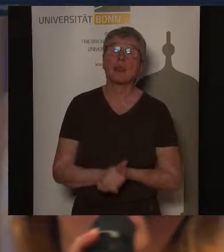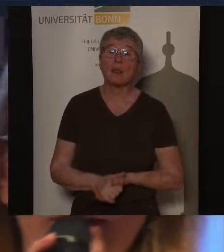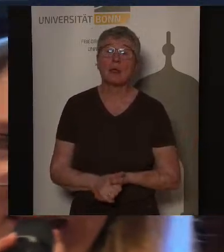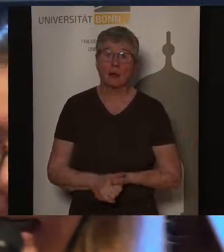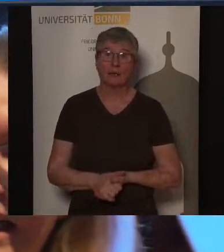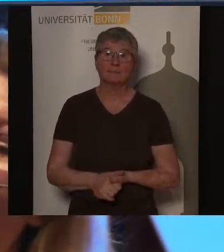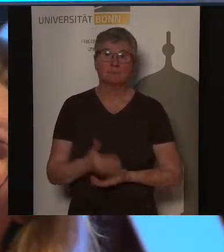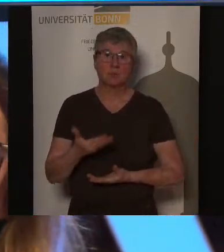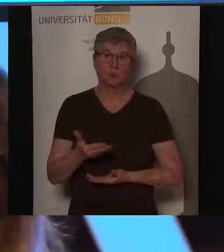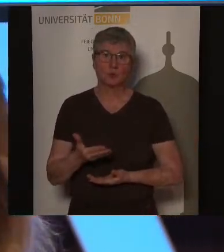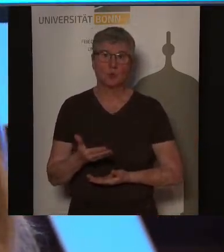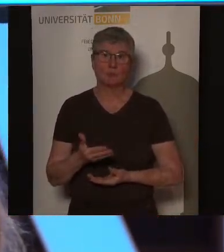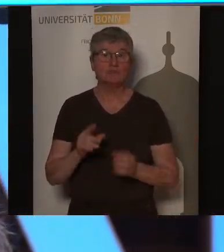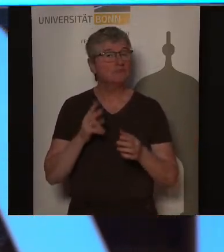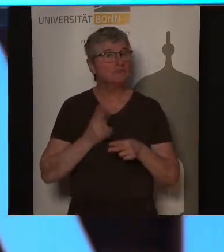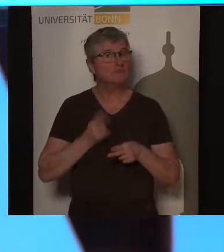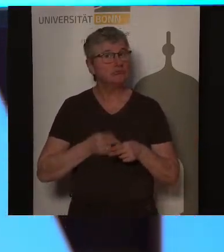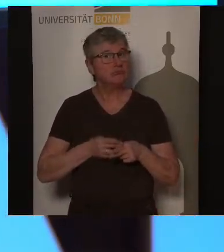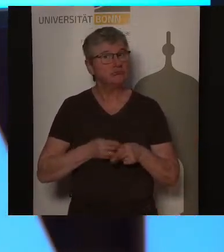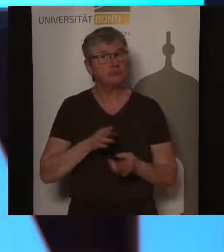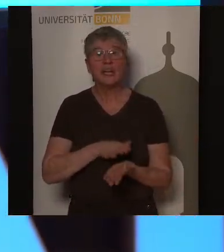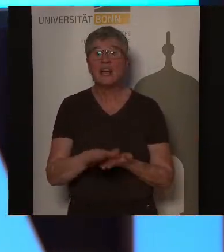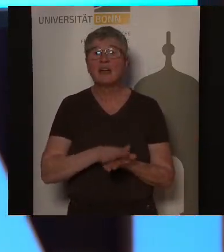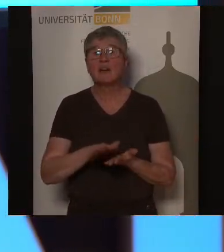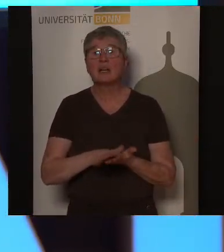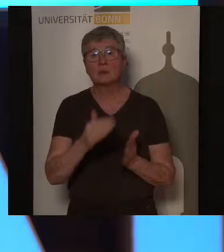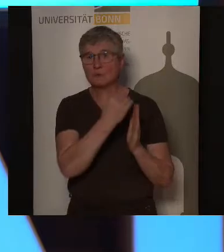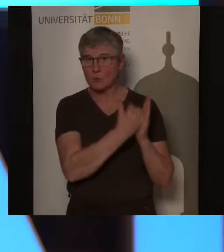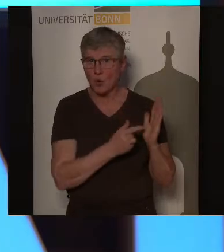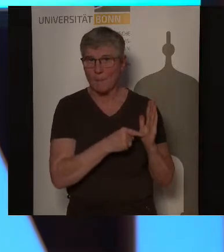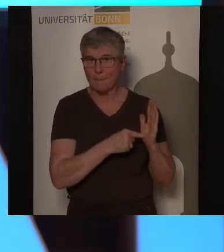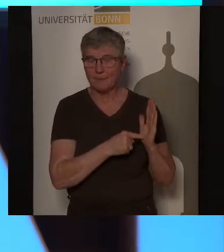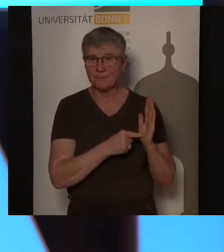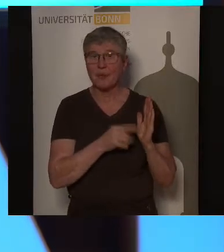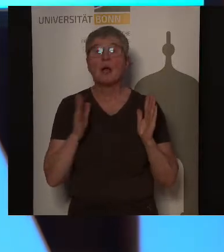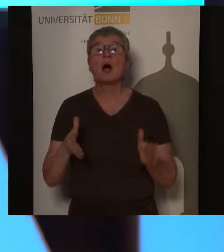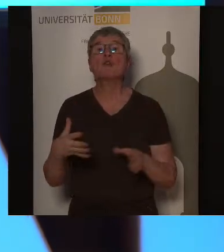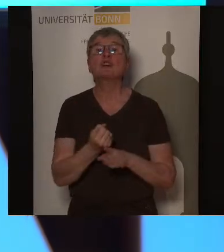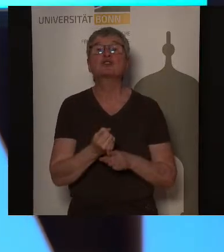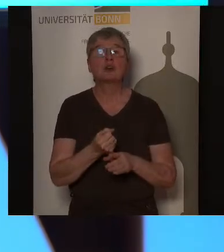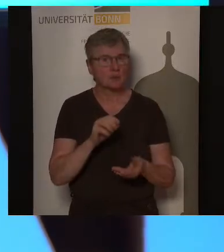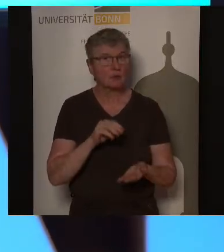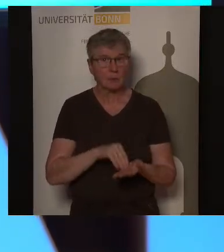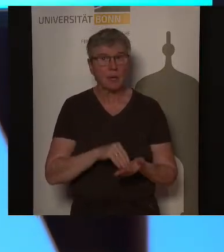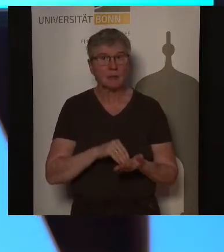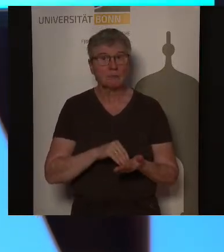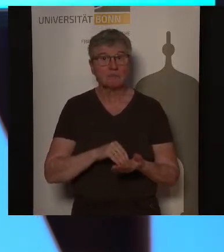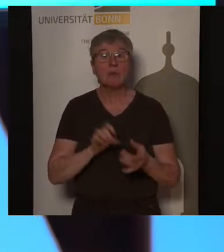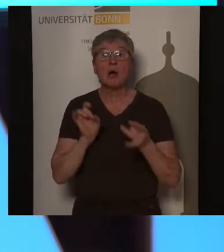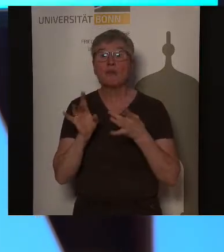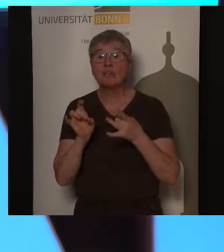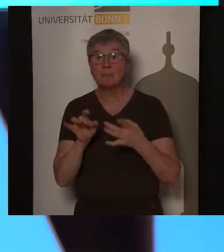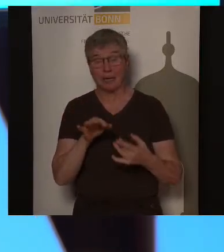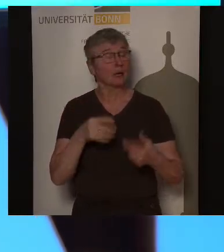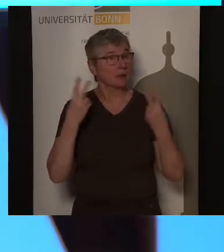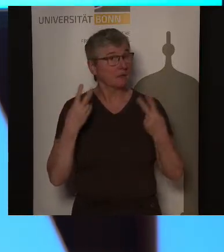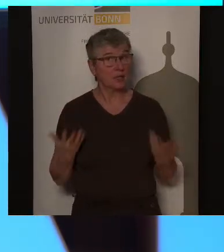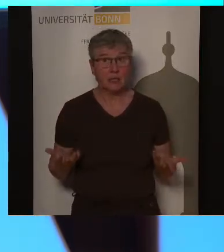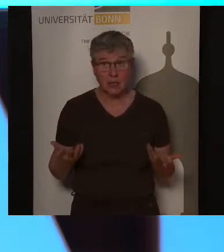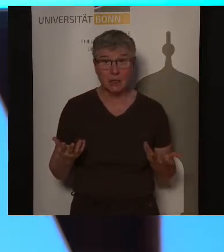it? We have regular evaluation programs that we participate in, and we